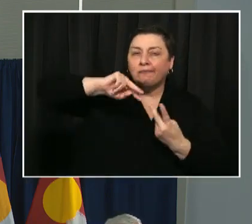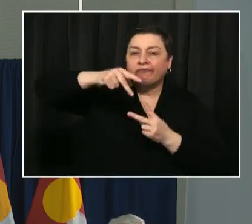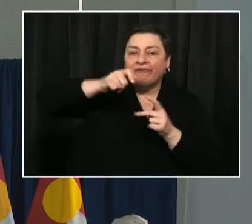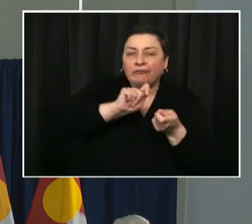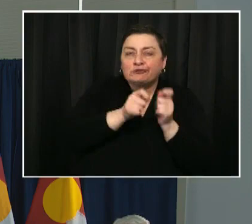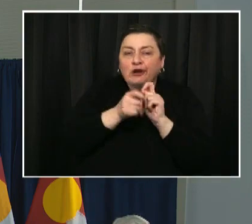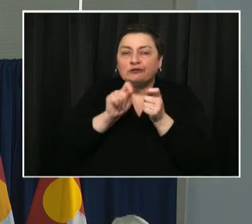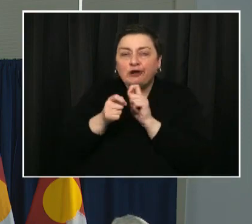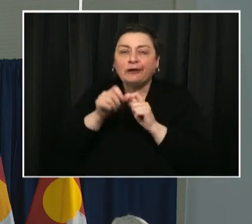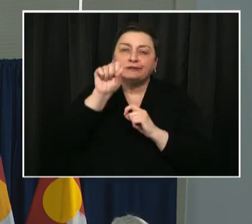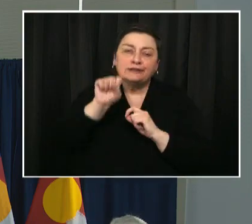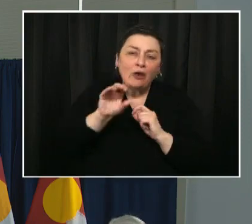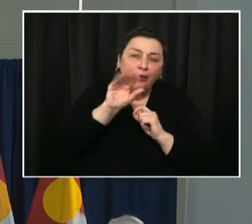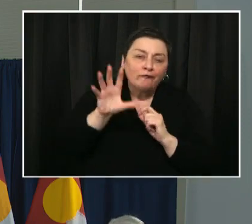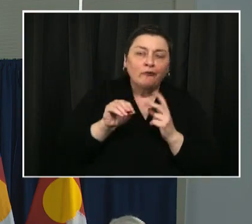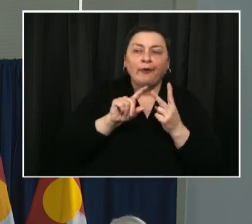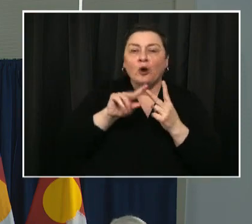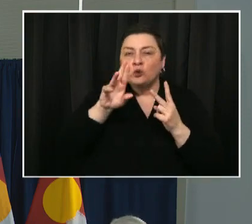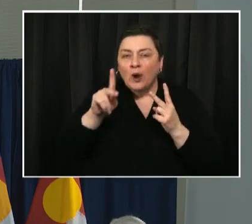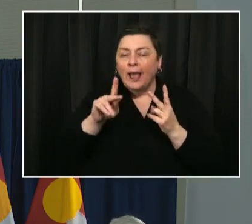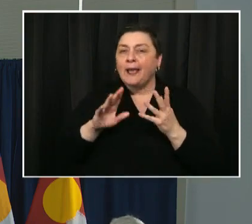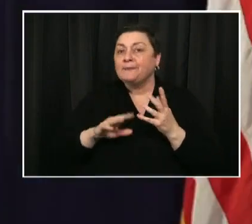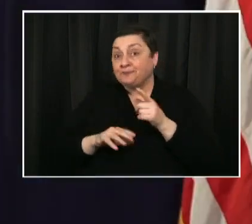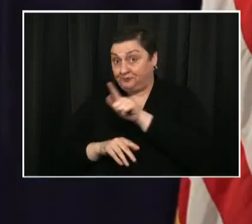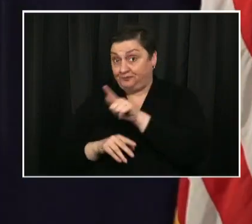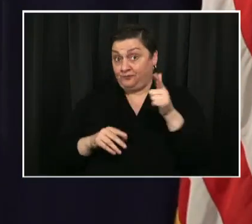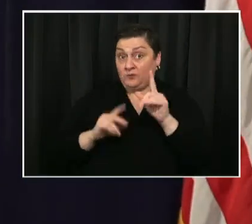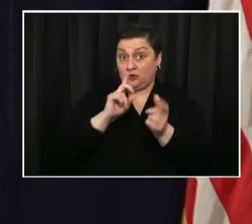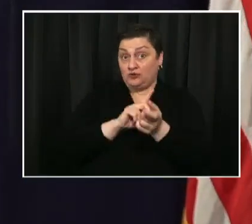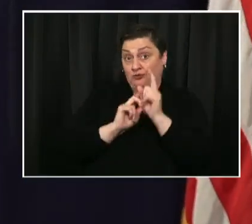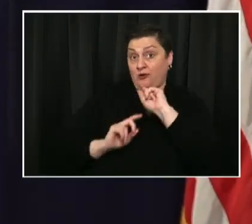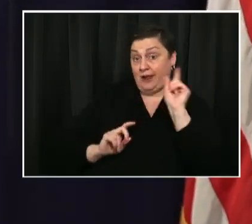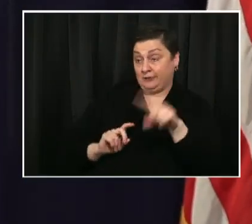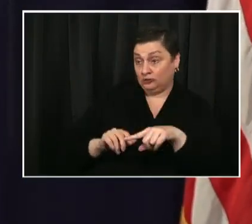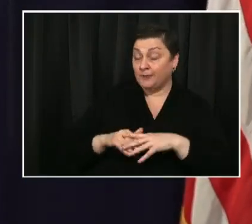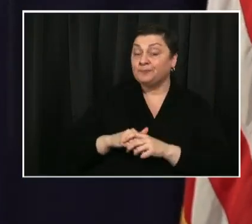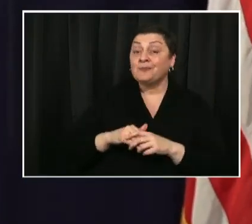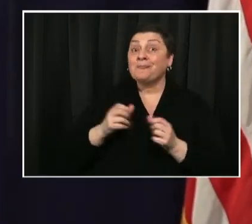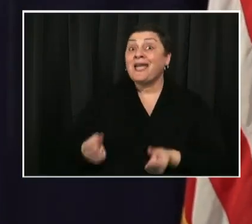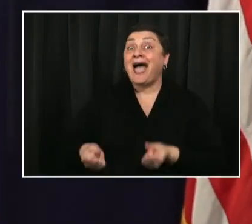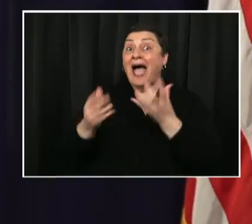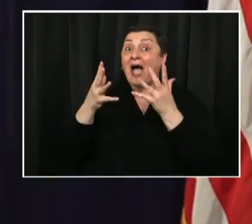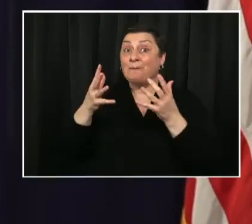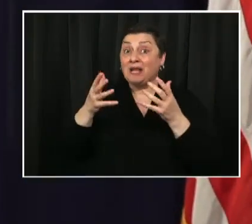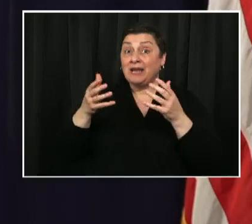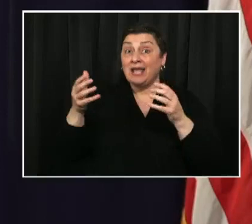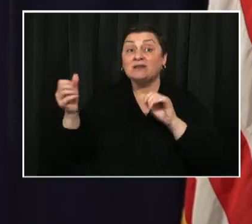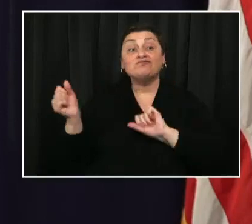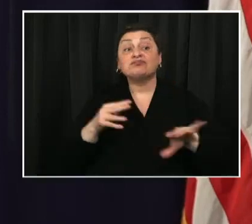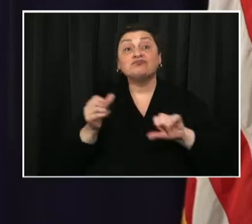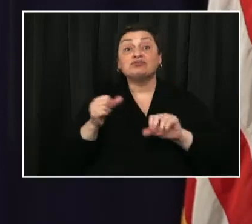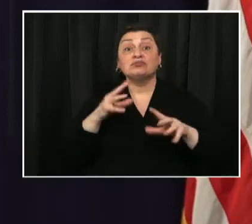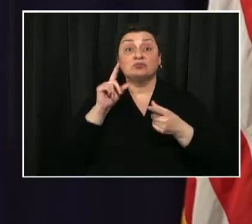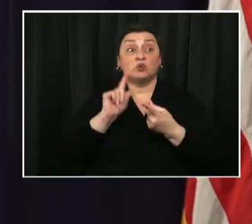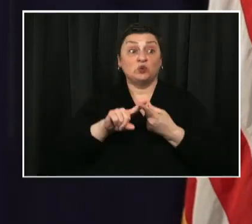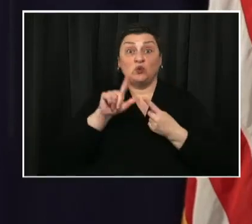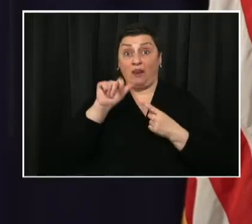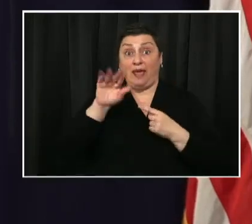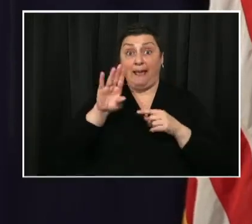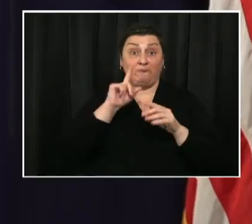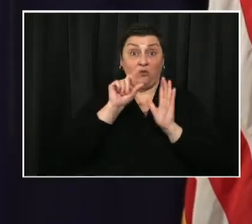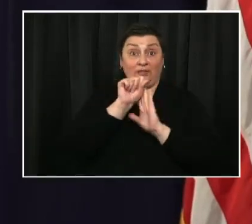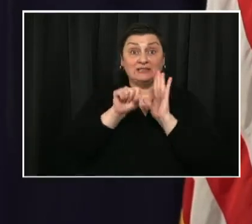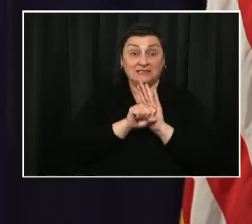Sure. So the number of specimens that are being sequenced at our state lab now is close to 400. So in the last 2